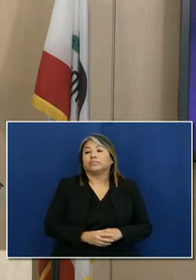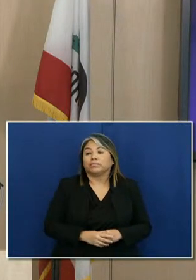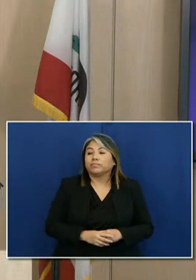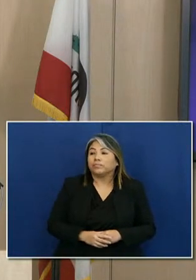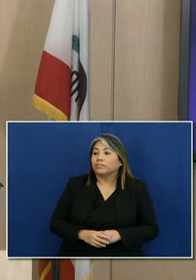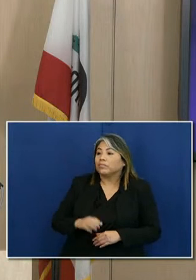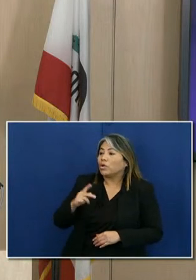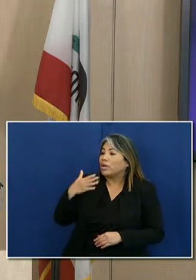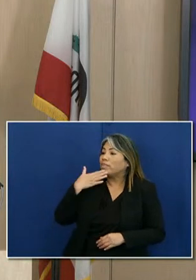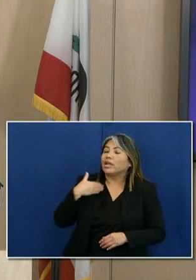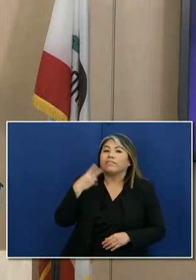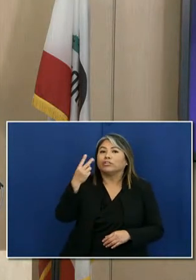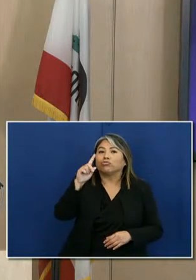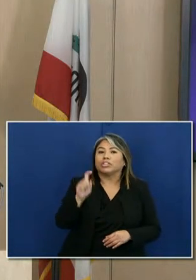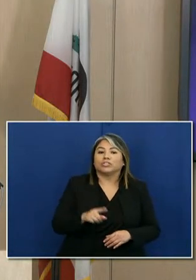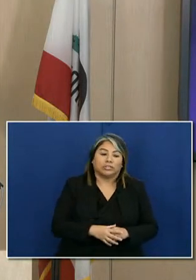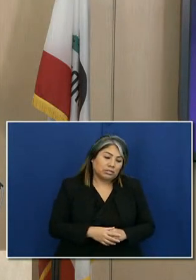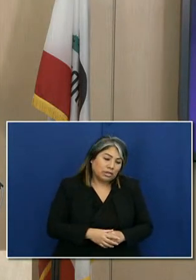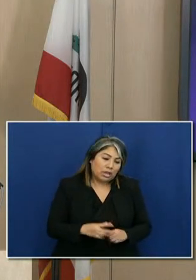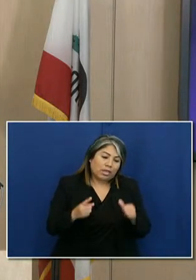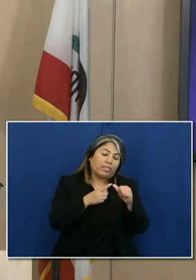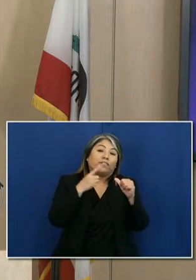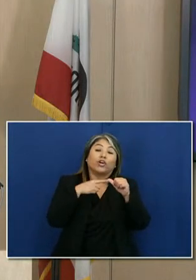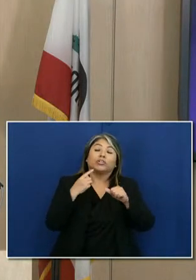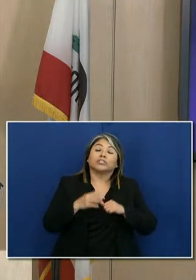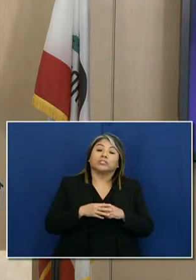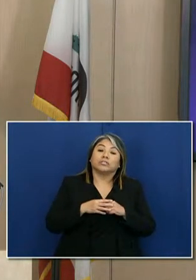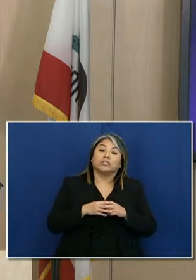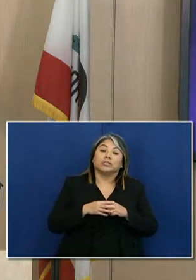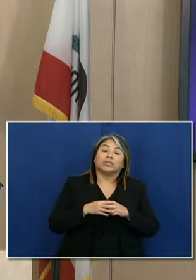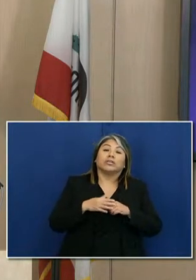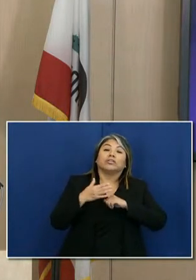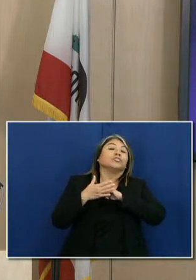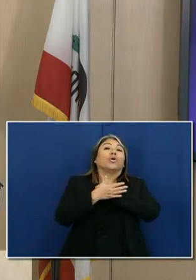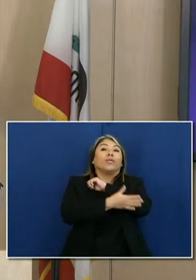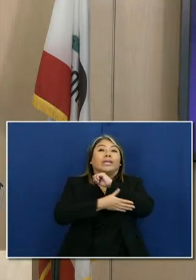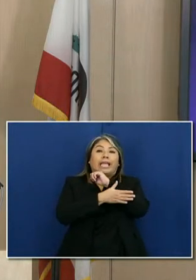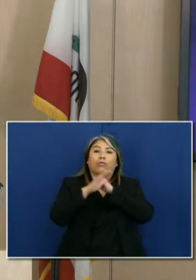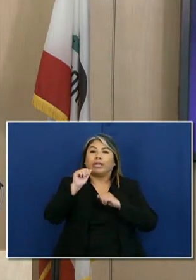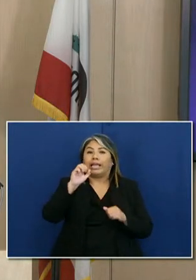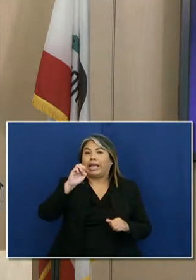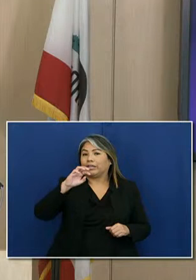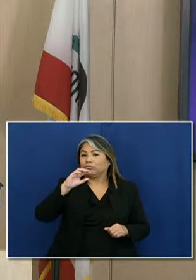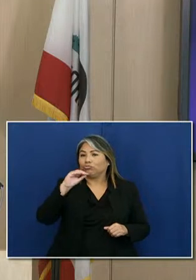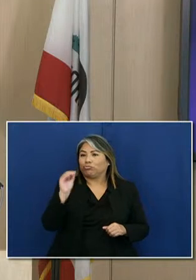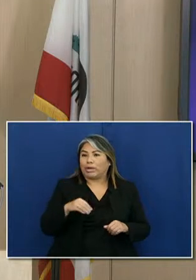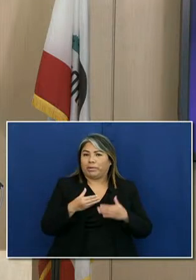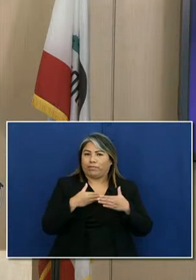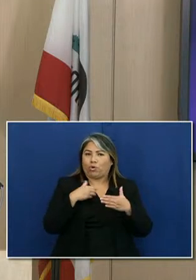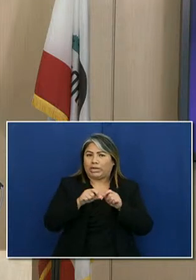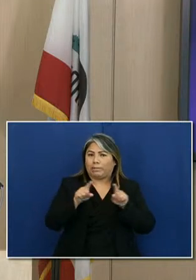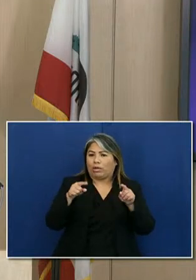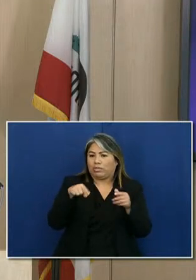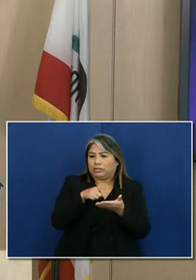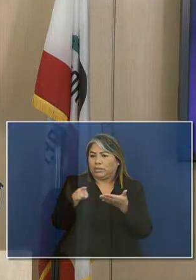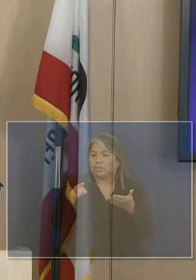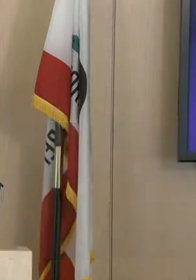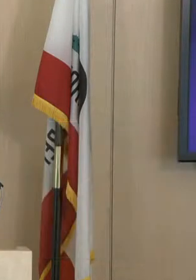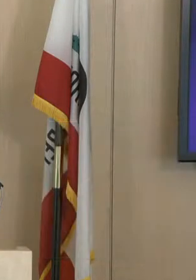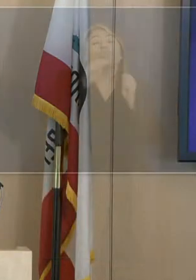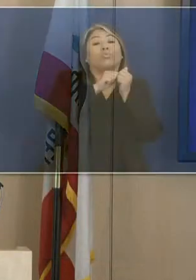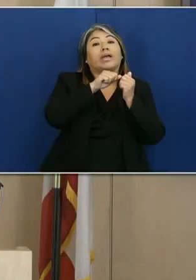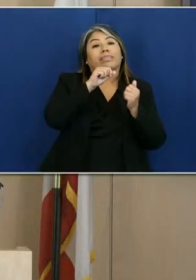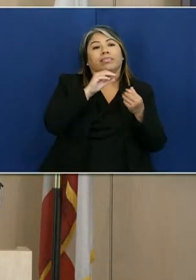Thank you. I actually also have two questions. The first is the county adjudicated its case rate before it came out this week, specifically with the number of